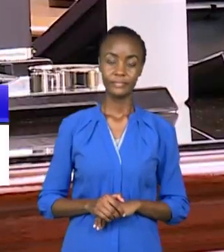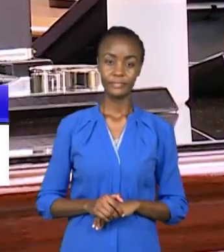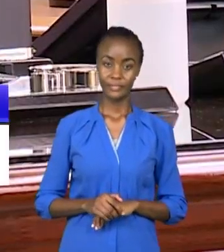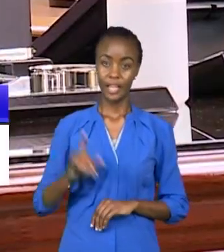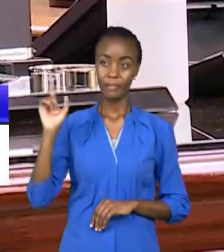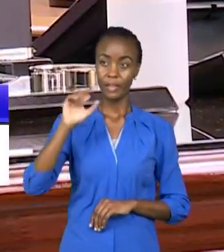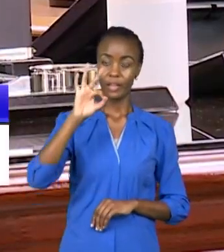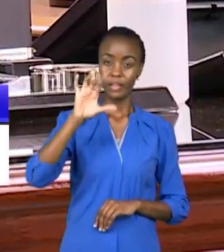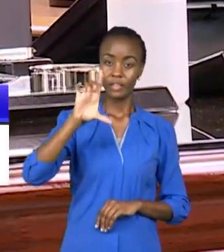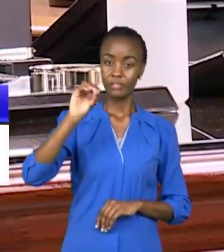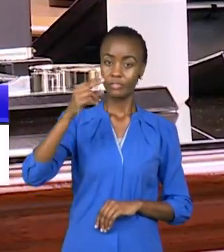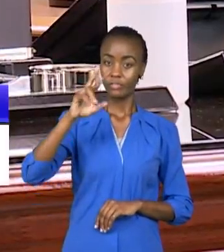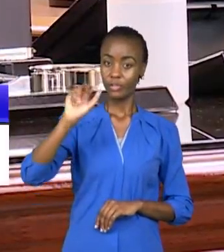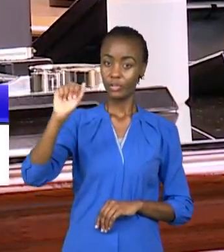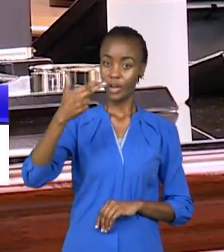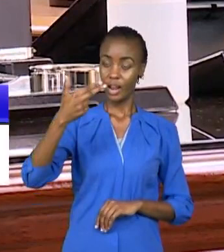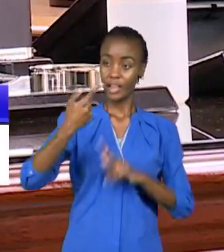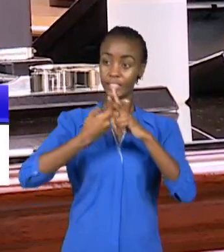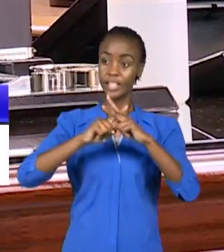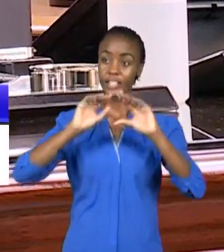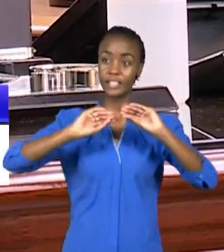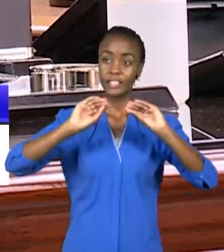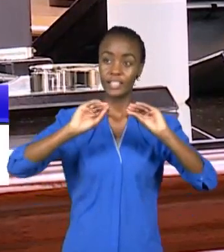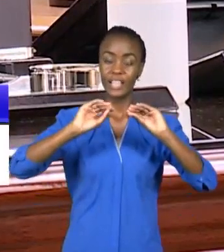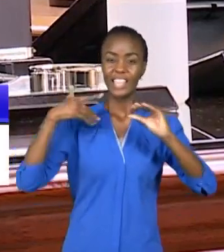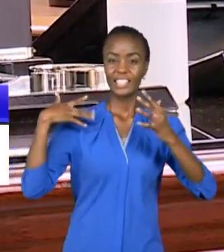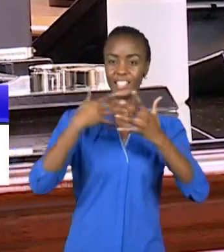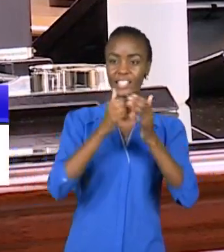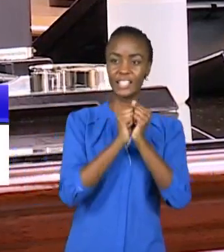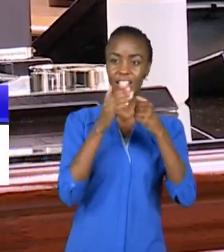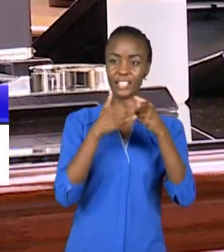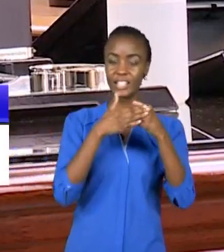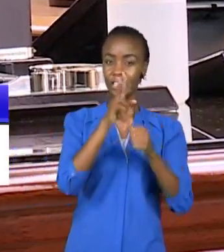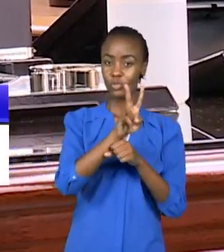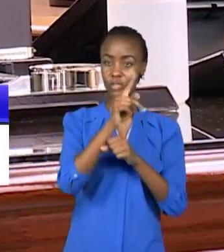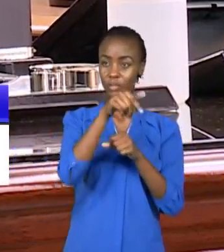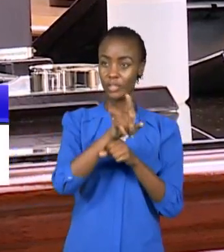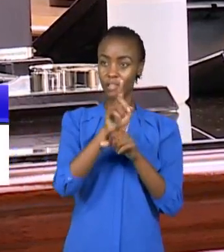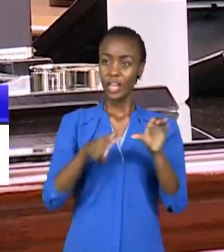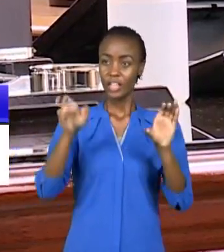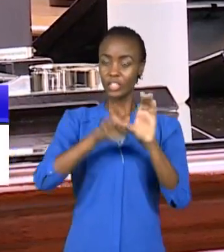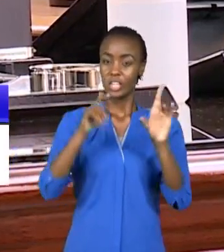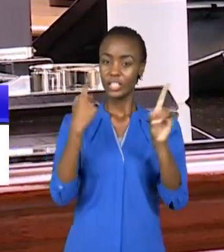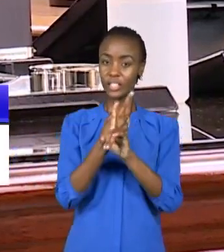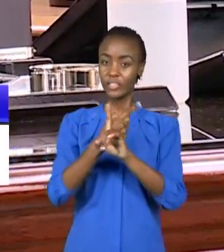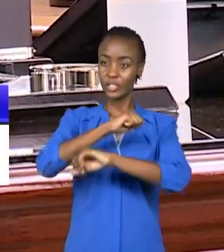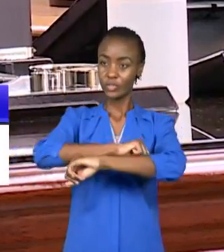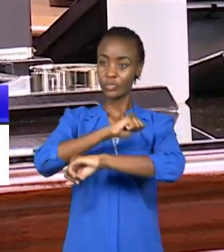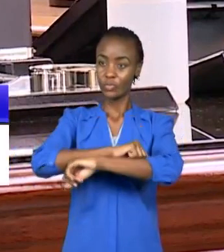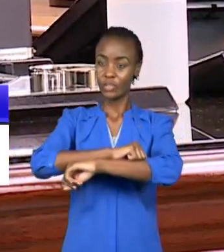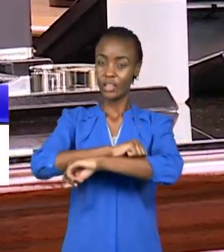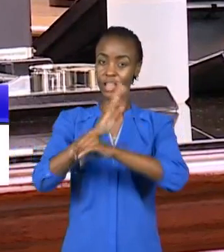Flora Mulatya started her teaching career in 1992, where she was called upon to join a different school after 4 years in her